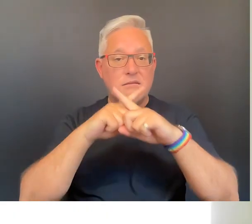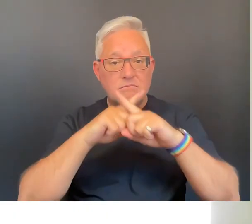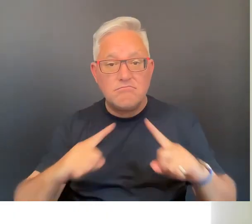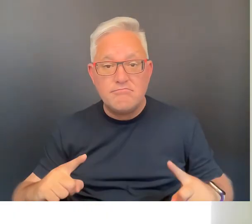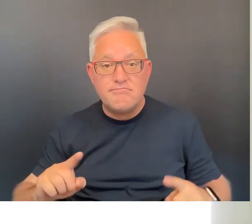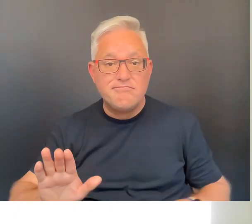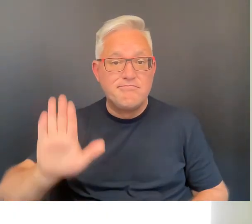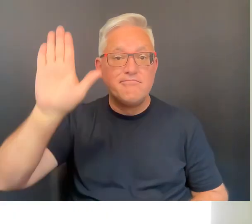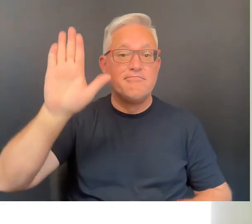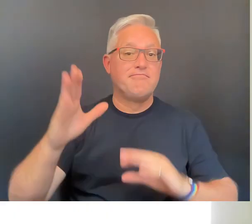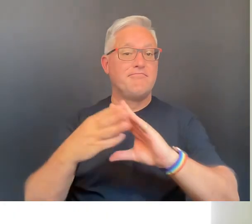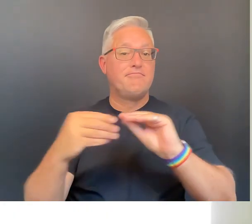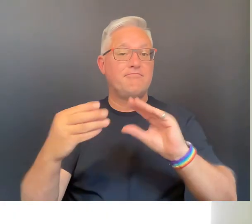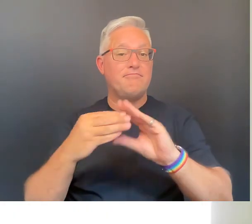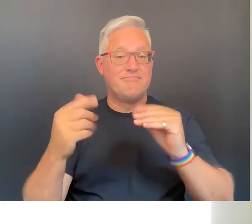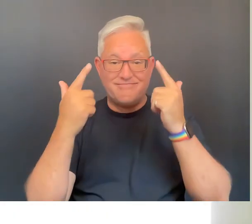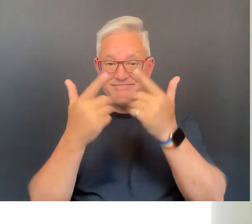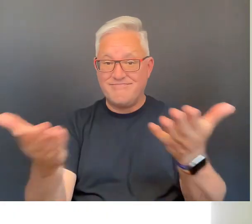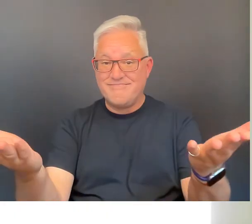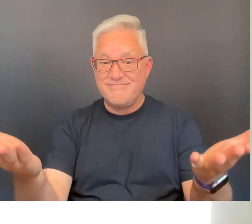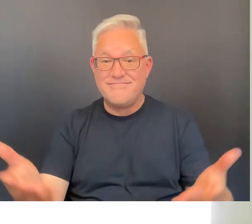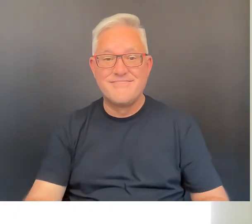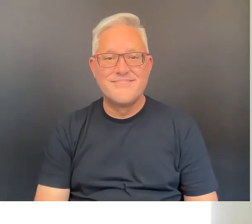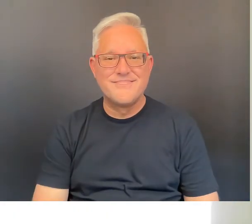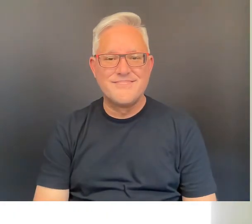yourself and ask away.